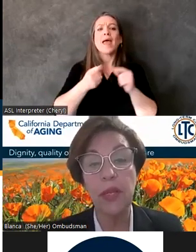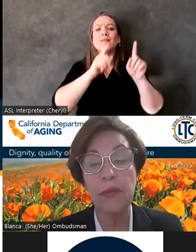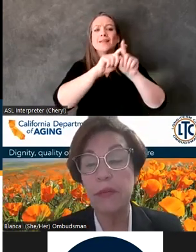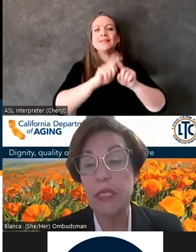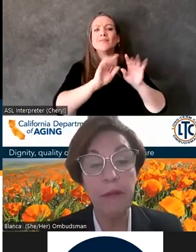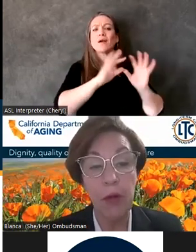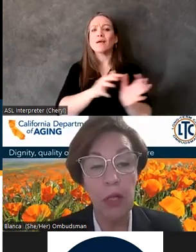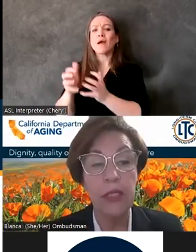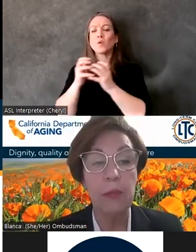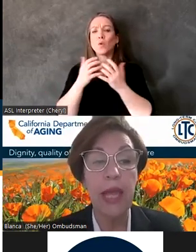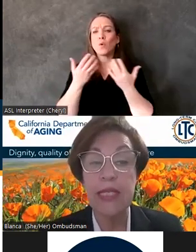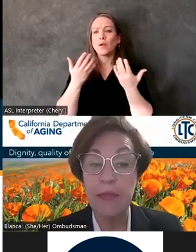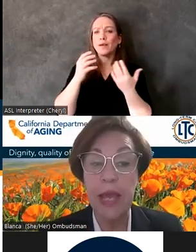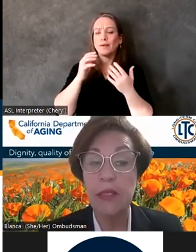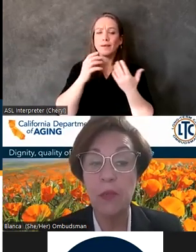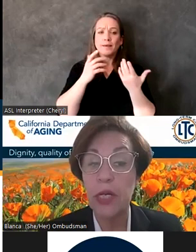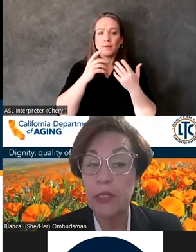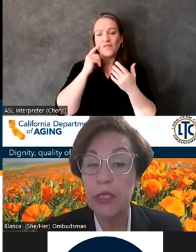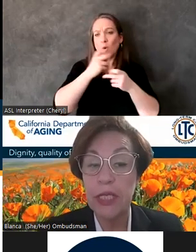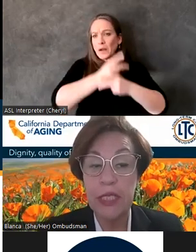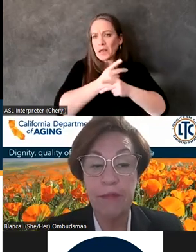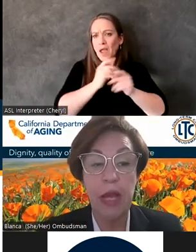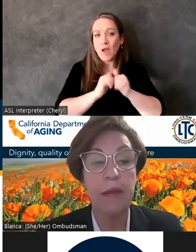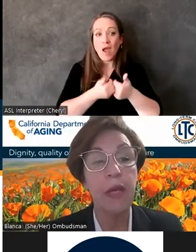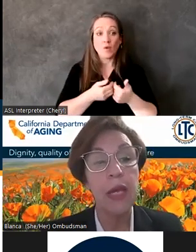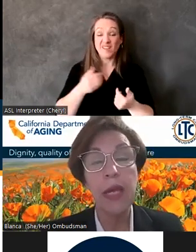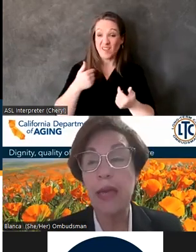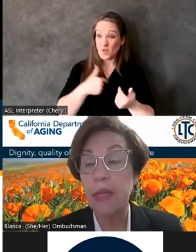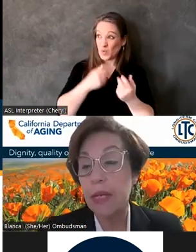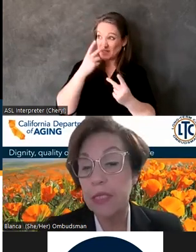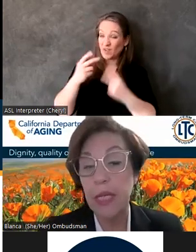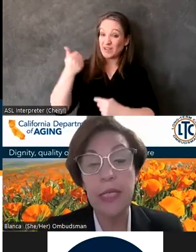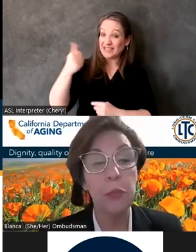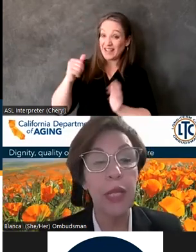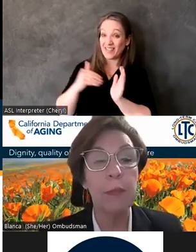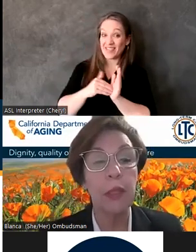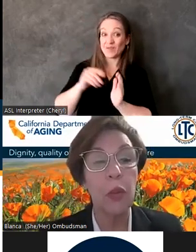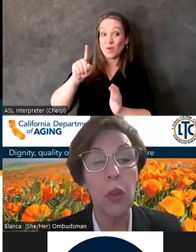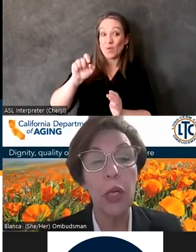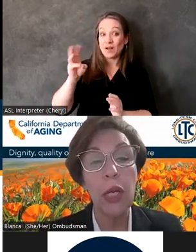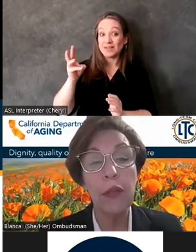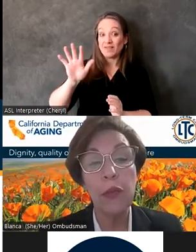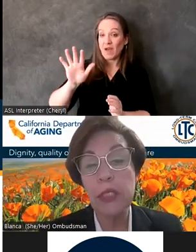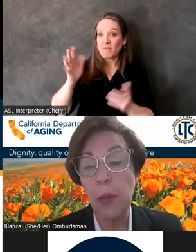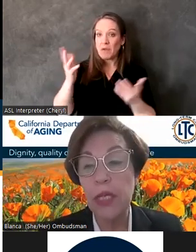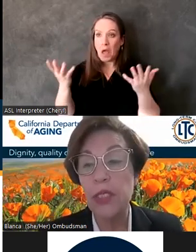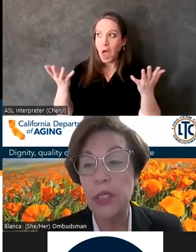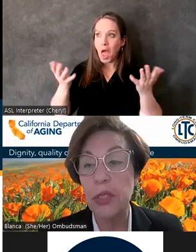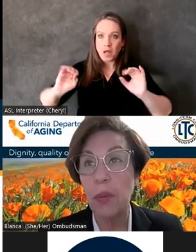do with if somebody falls, we had 10,165, and it's unexplainable, or the response